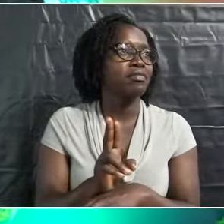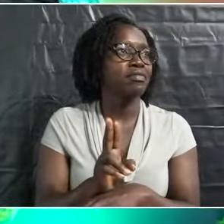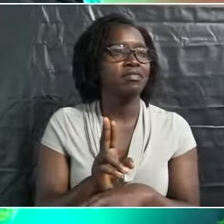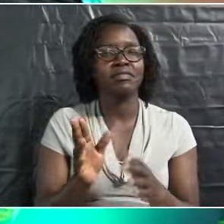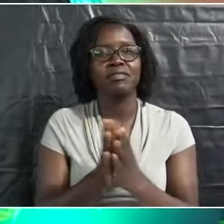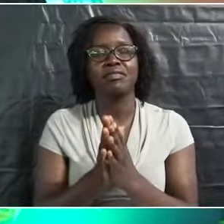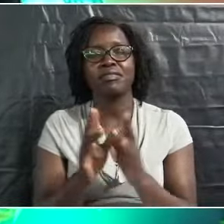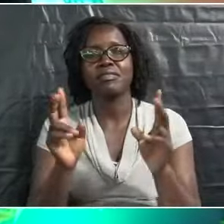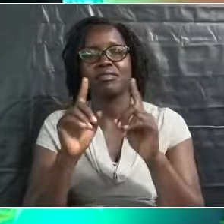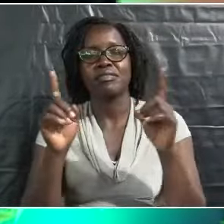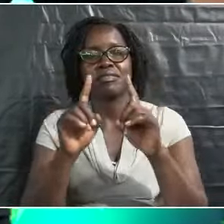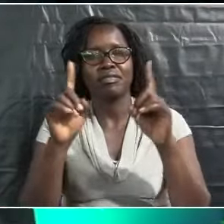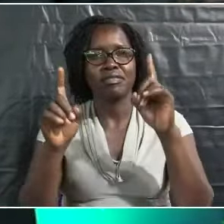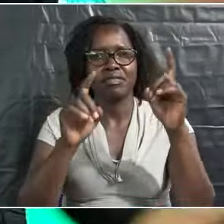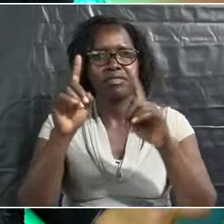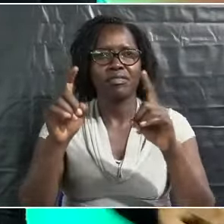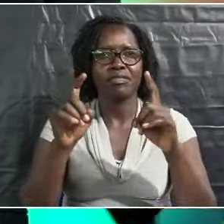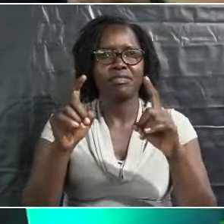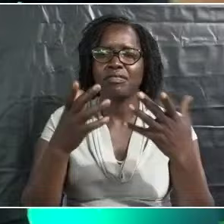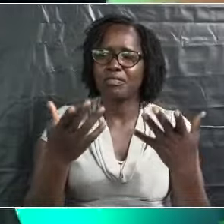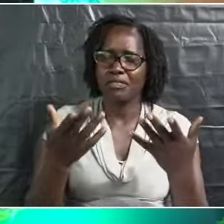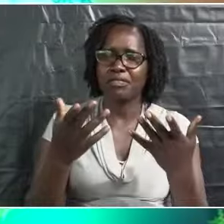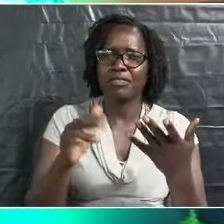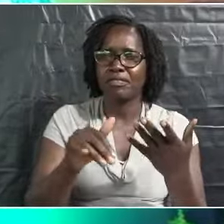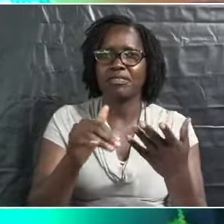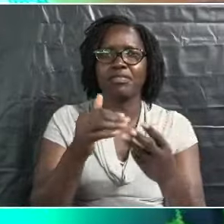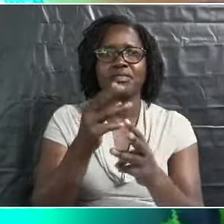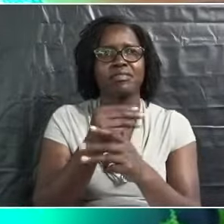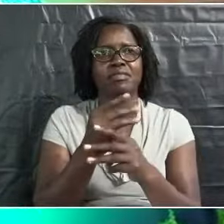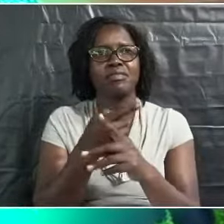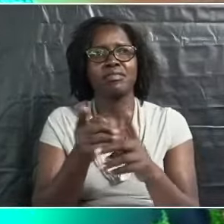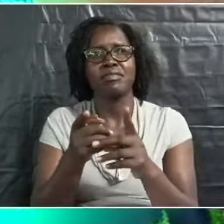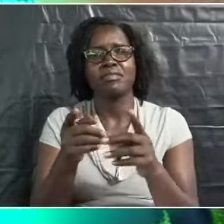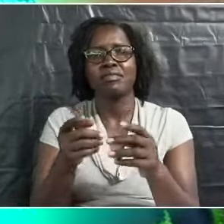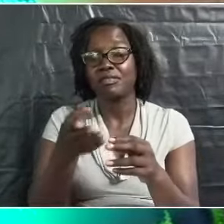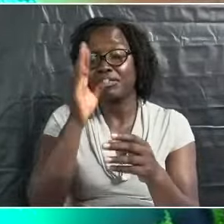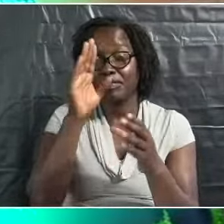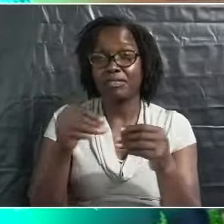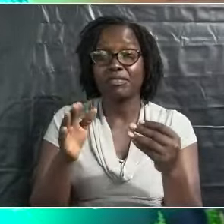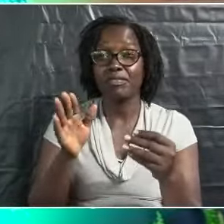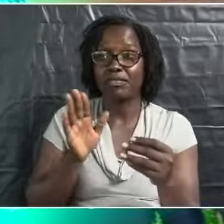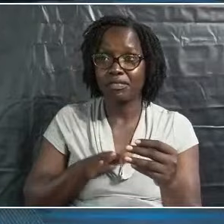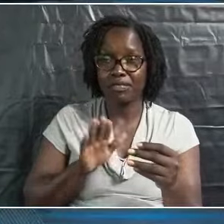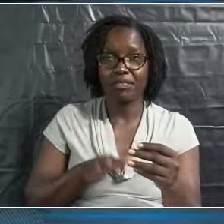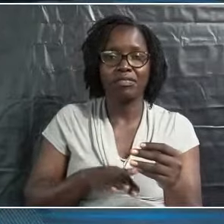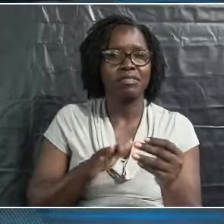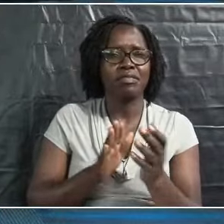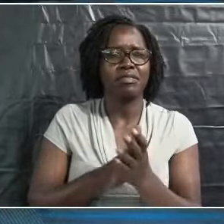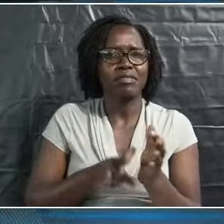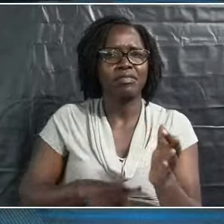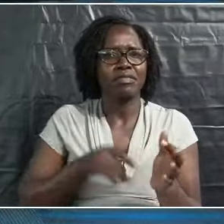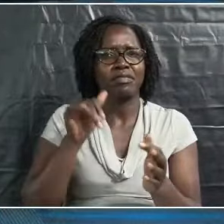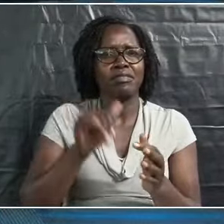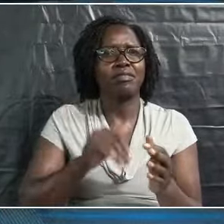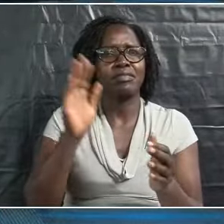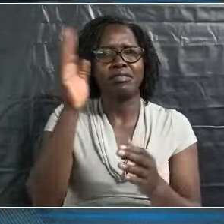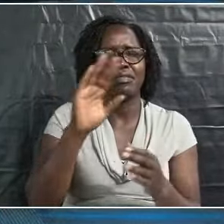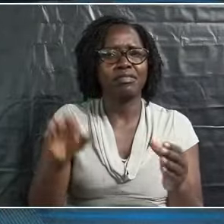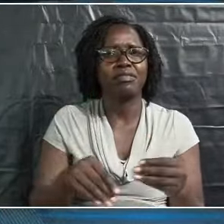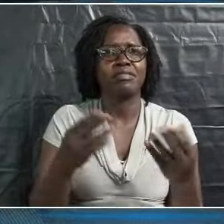computations that are mathematical. But God has given women intuition which he never gave